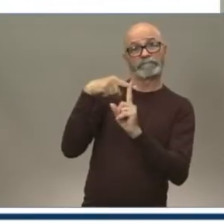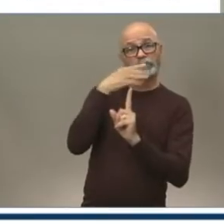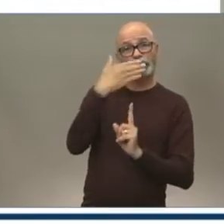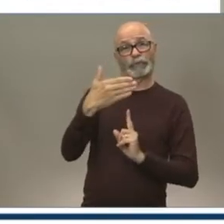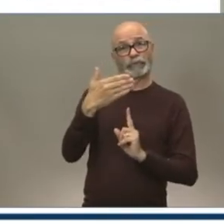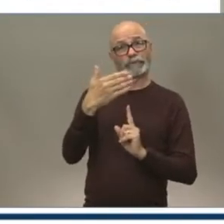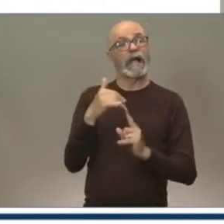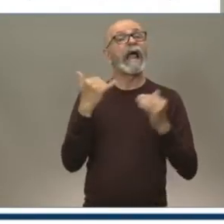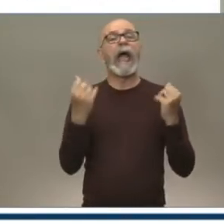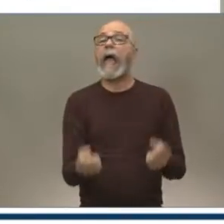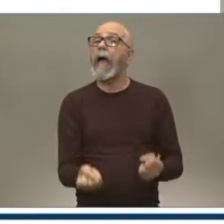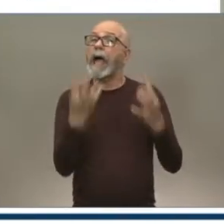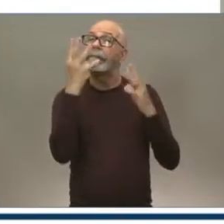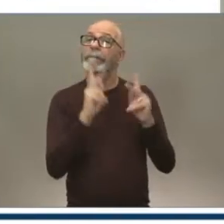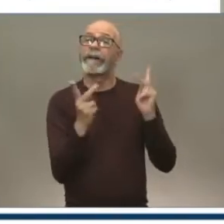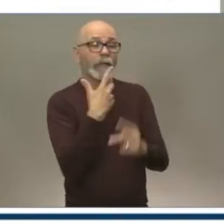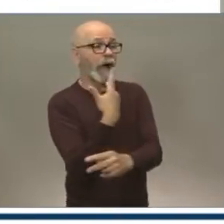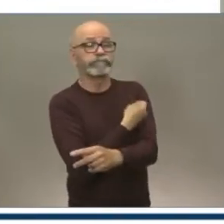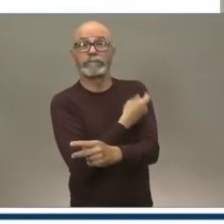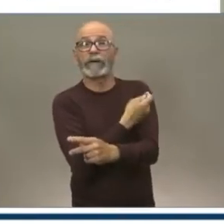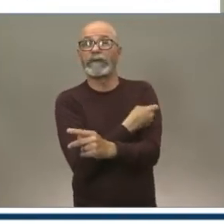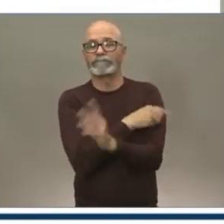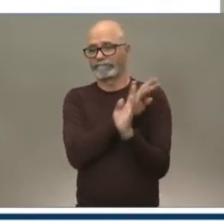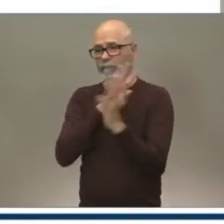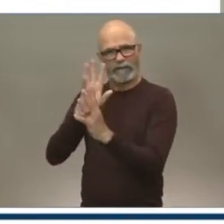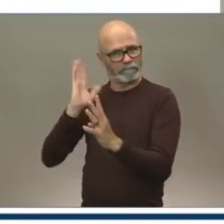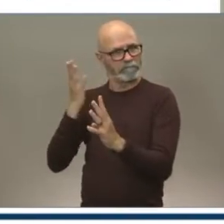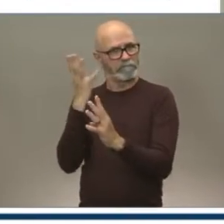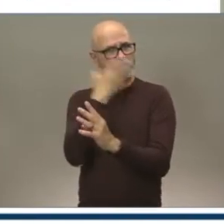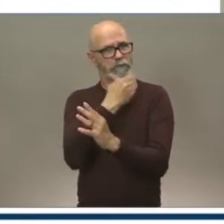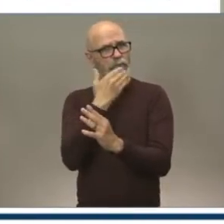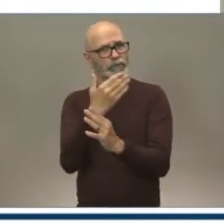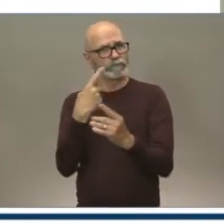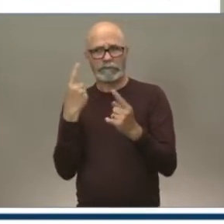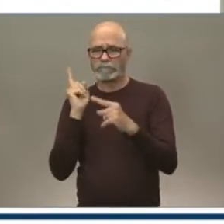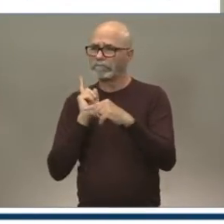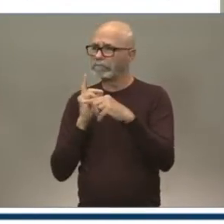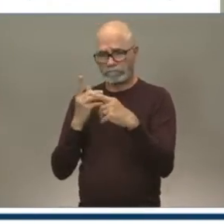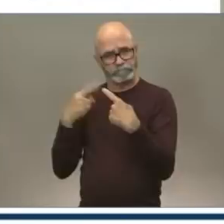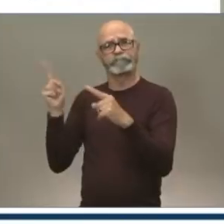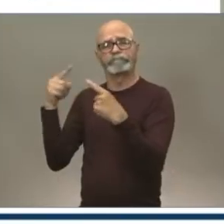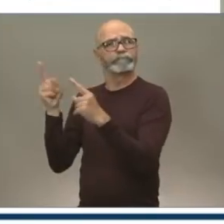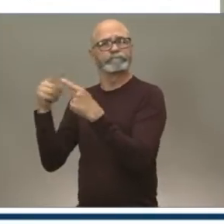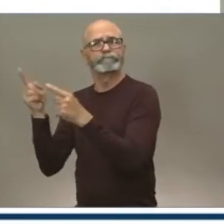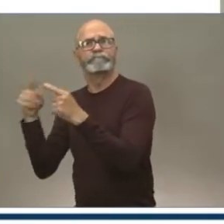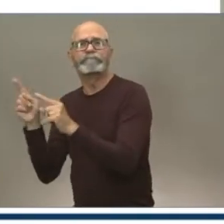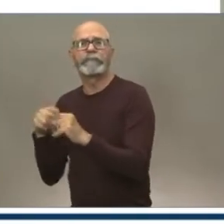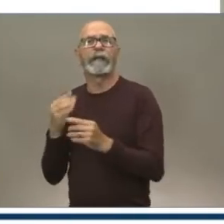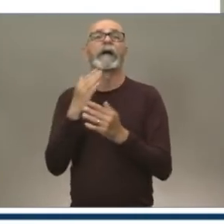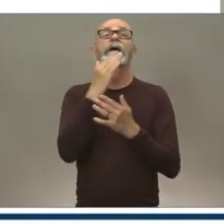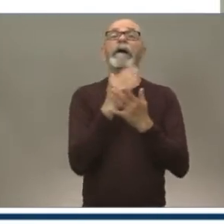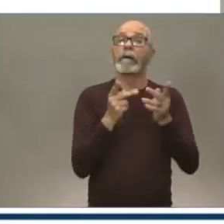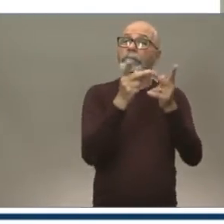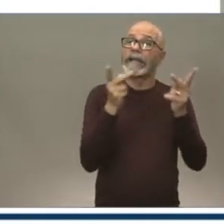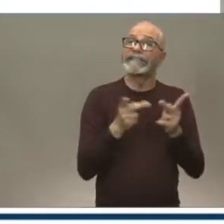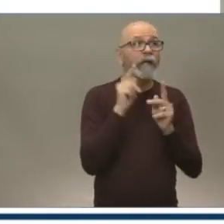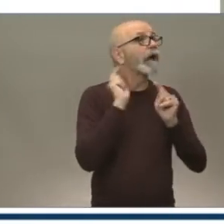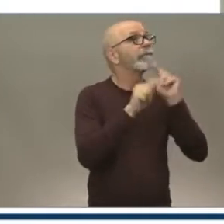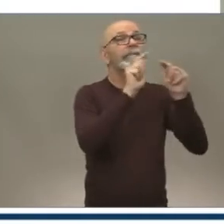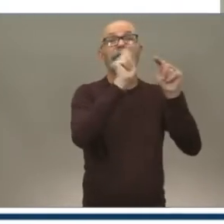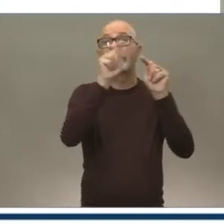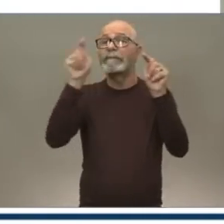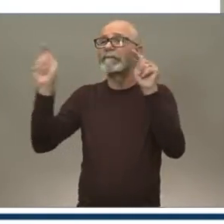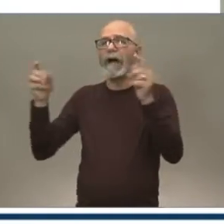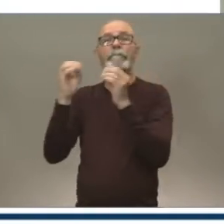our supply increases, and we have done that. We said we'd increase our capacity to get vaccine into arms across the provinces, bringing more and